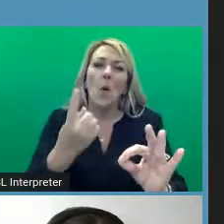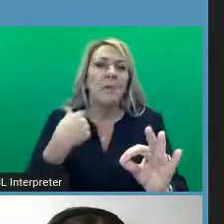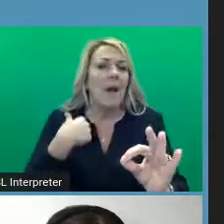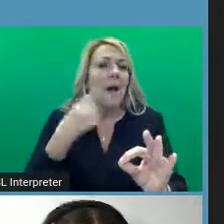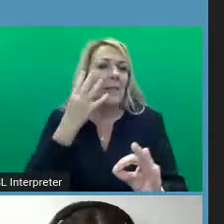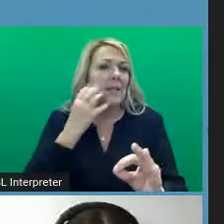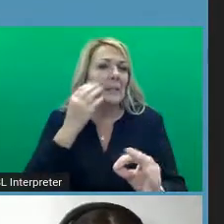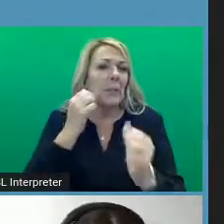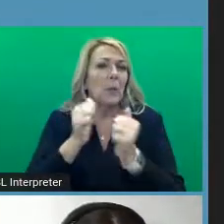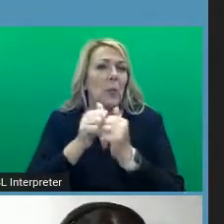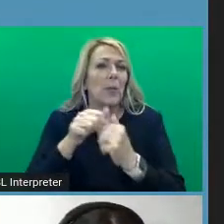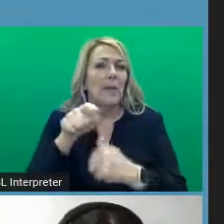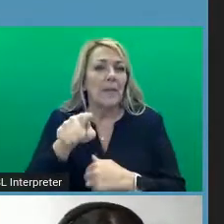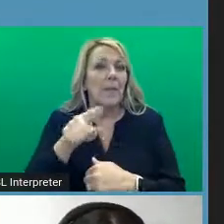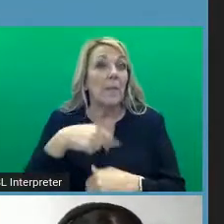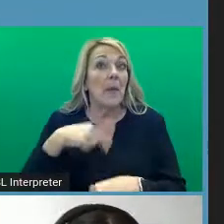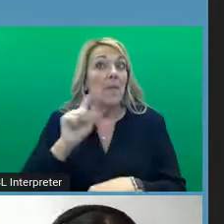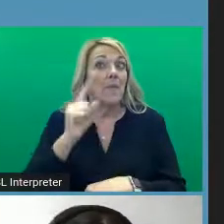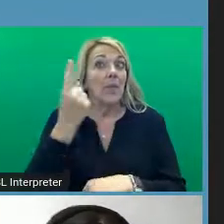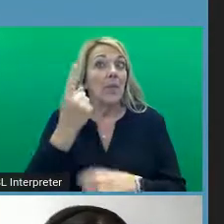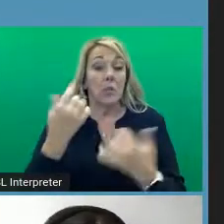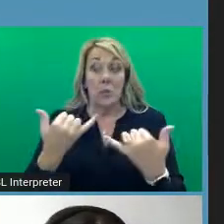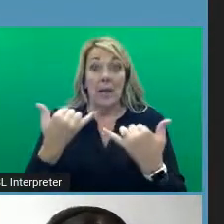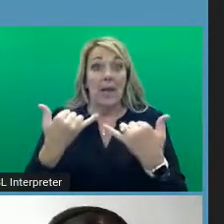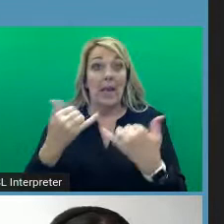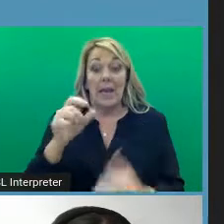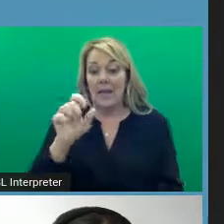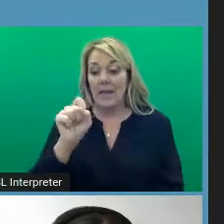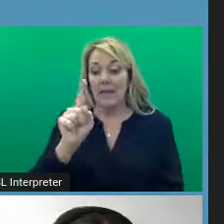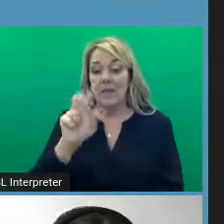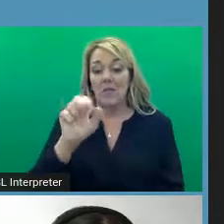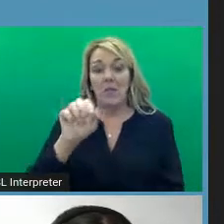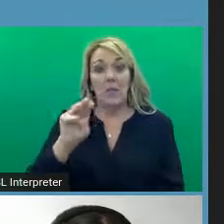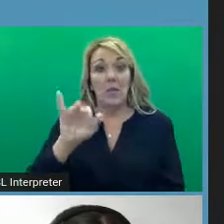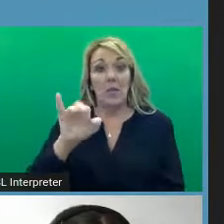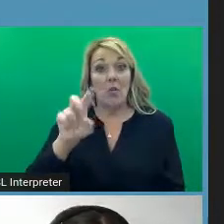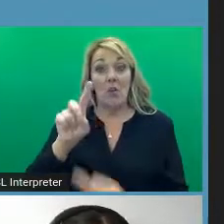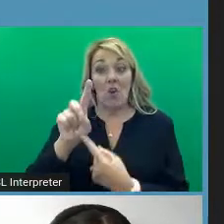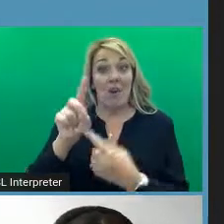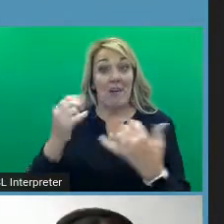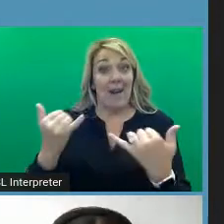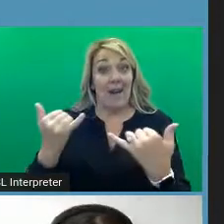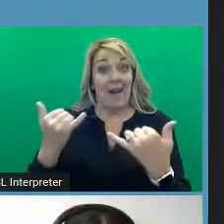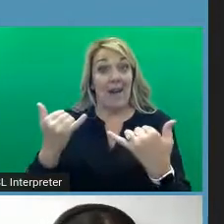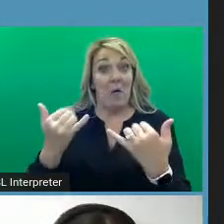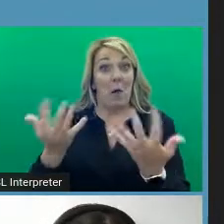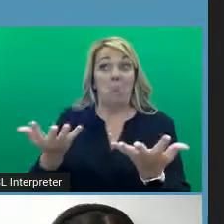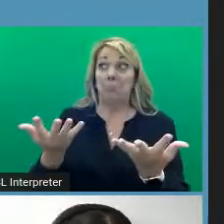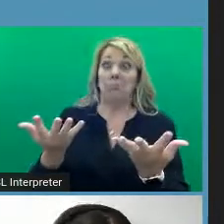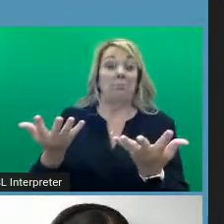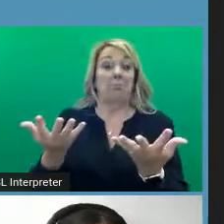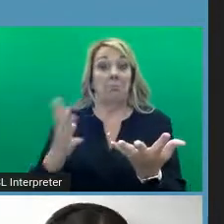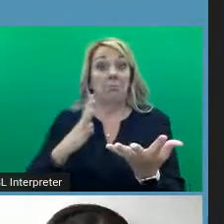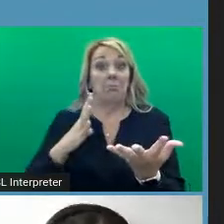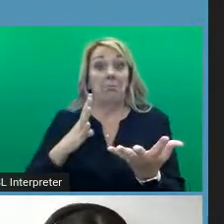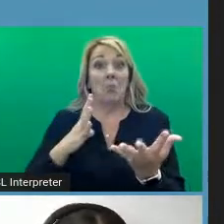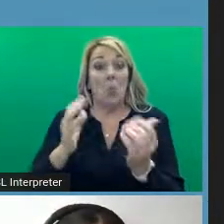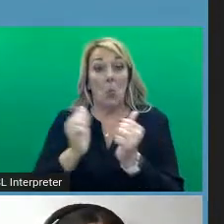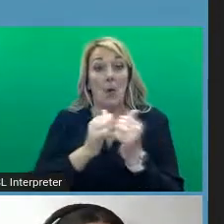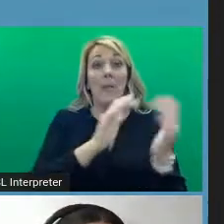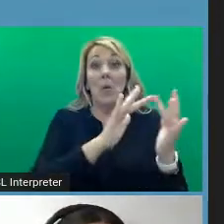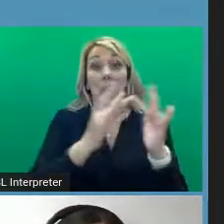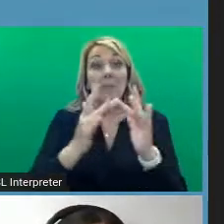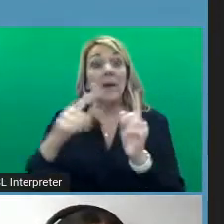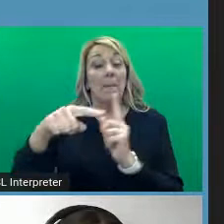with. And today is my first experience with StreamYard. That's what we're on right now. Clearly delivered via a website and